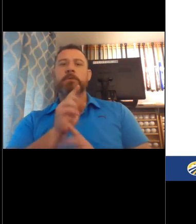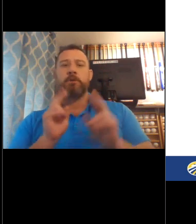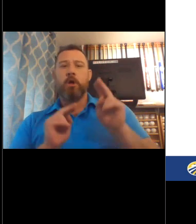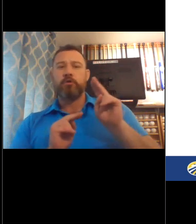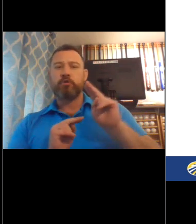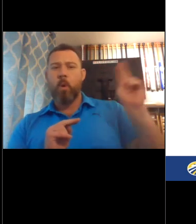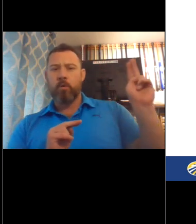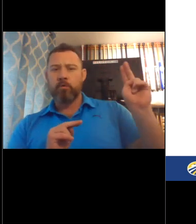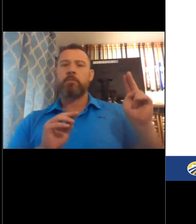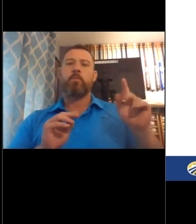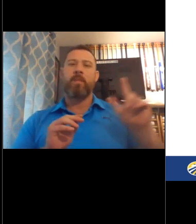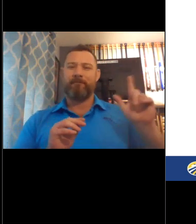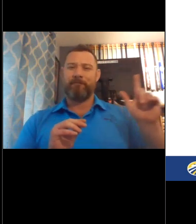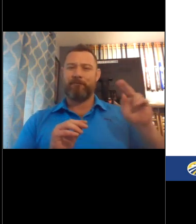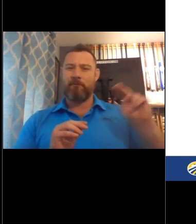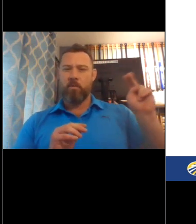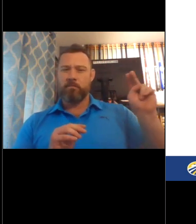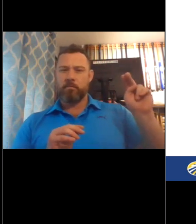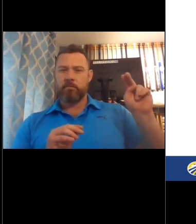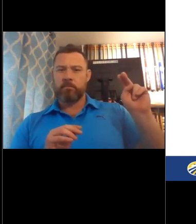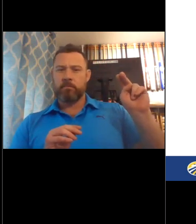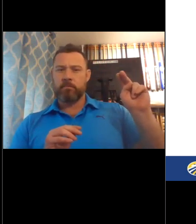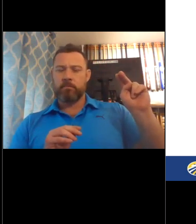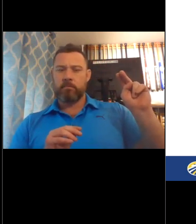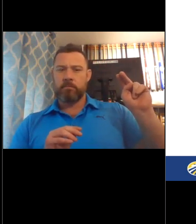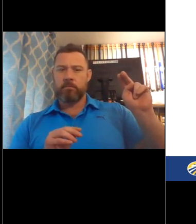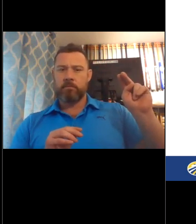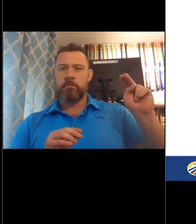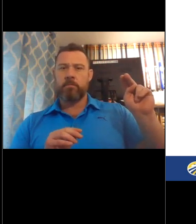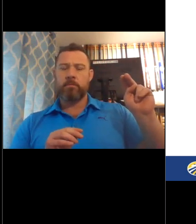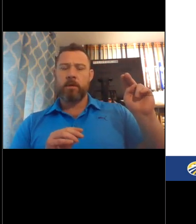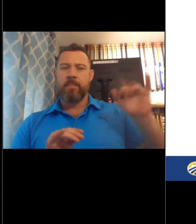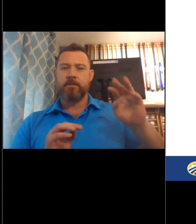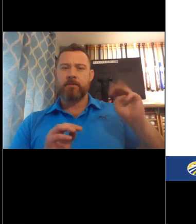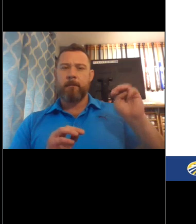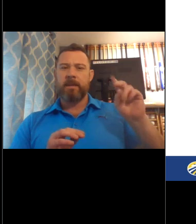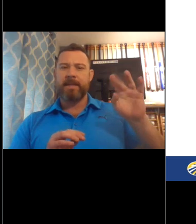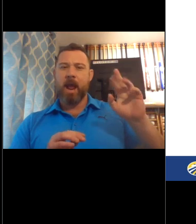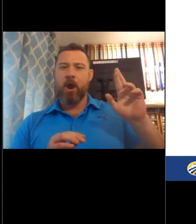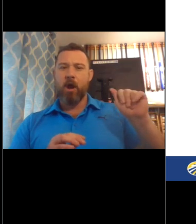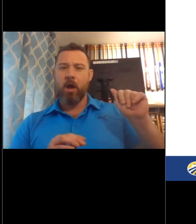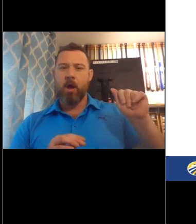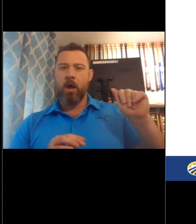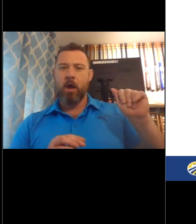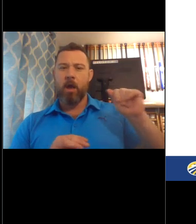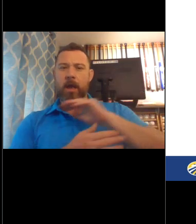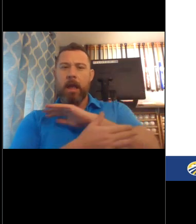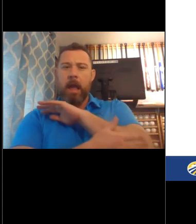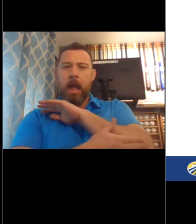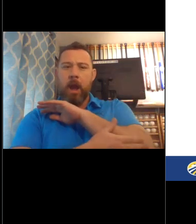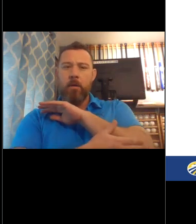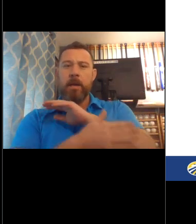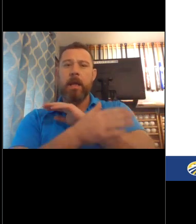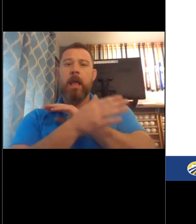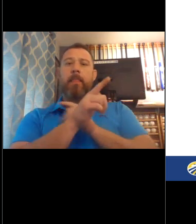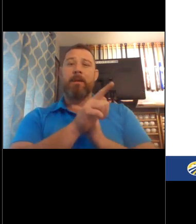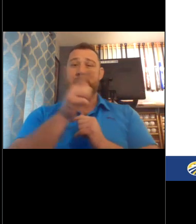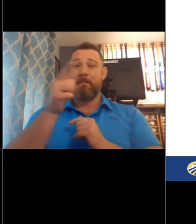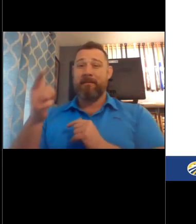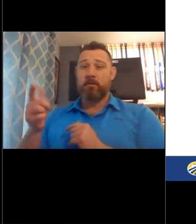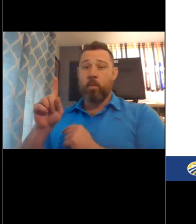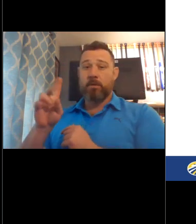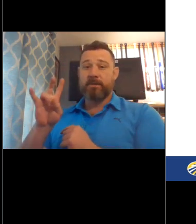119 on the left, as I'm looking at the screen, and that's in Madera County. And the pivot to the 171 gets us into